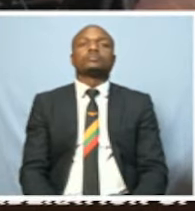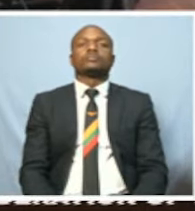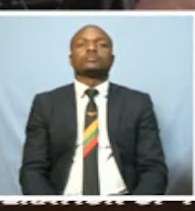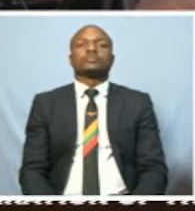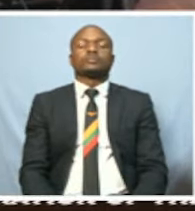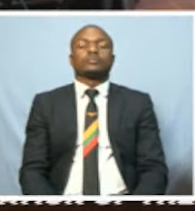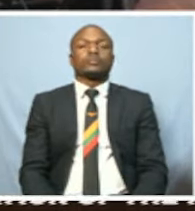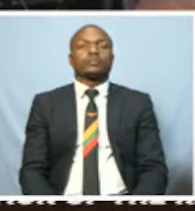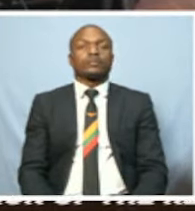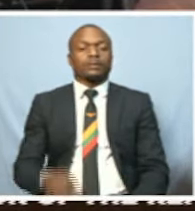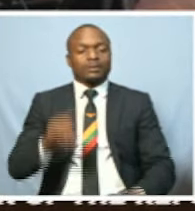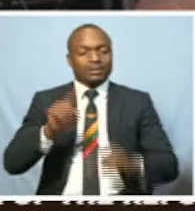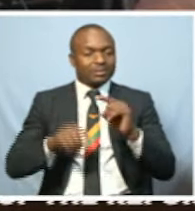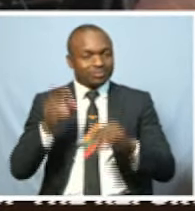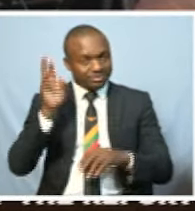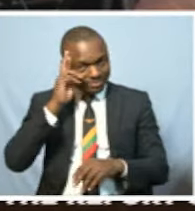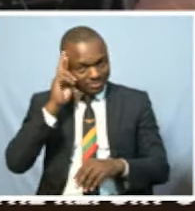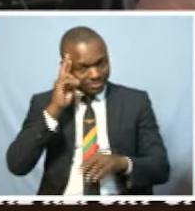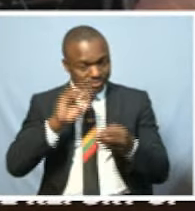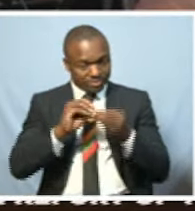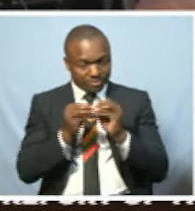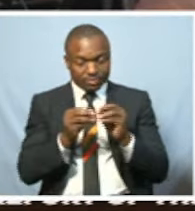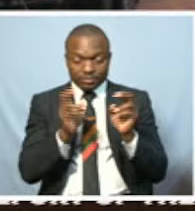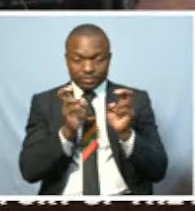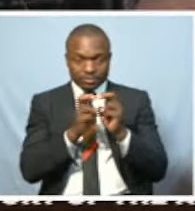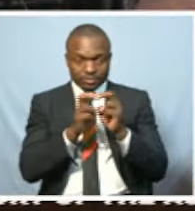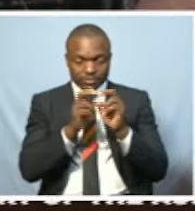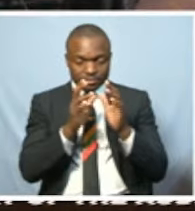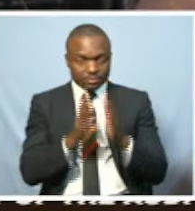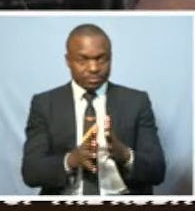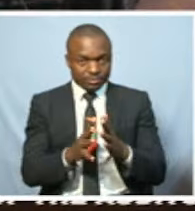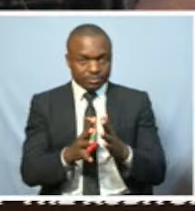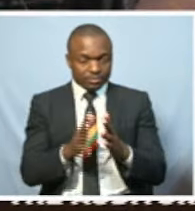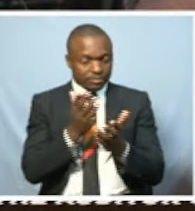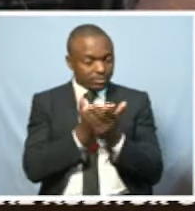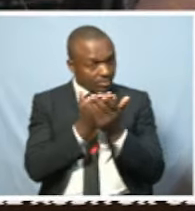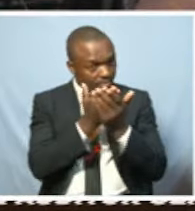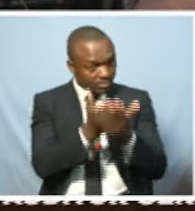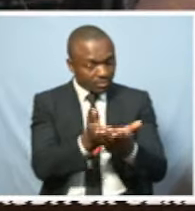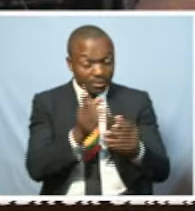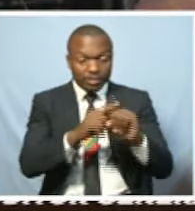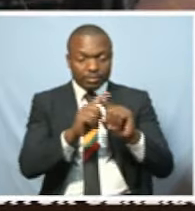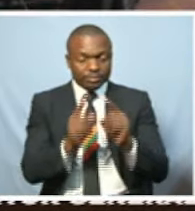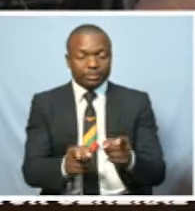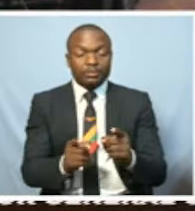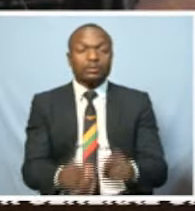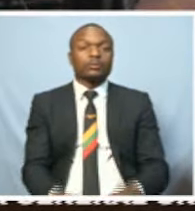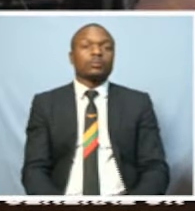I can't recall the number of contractors who submitted, but as the